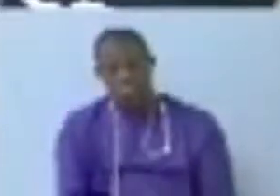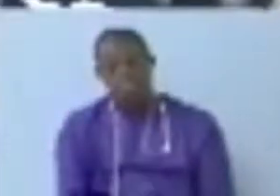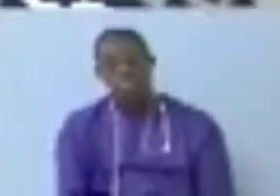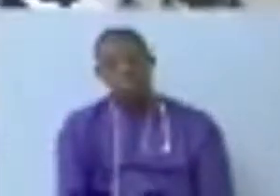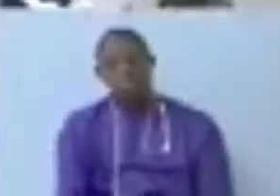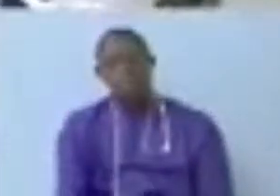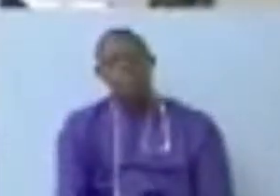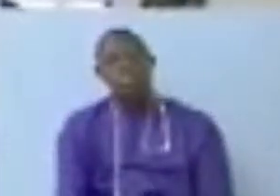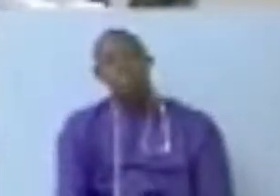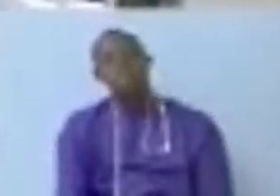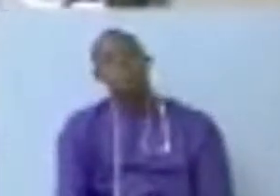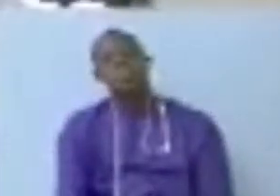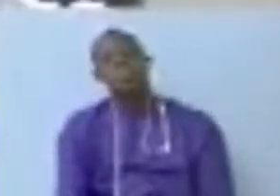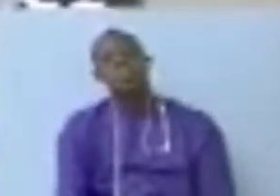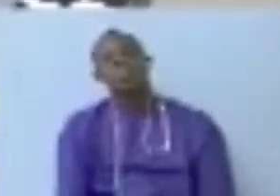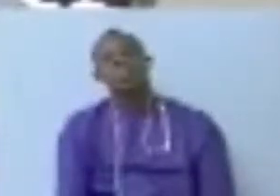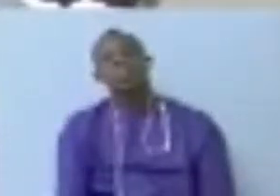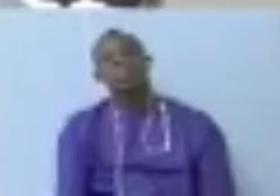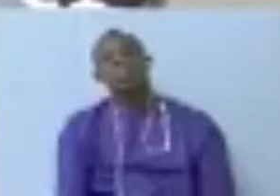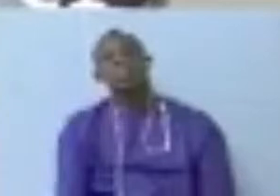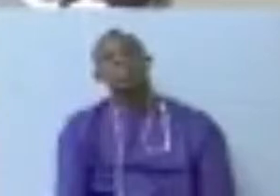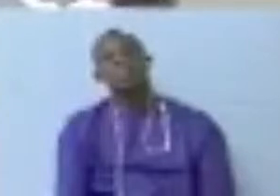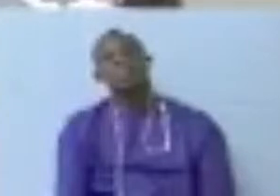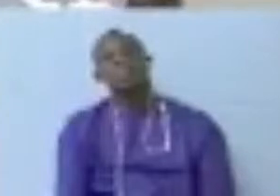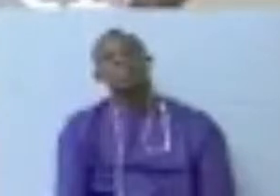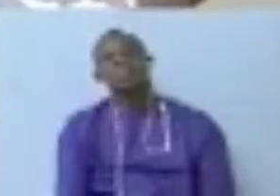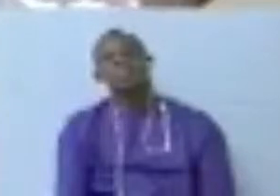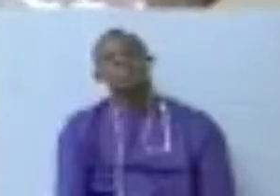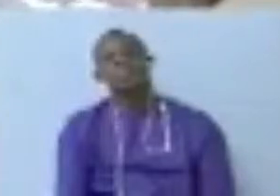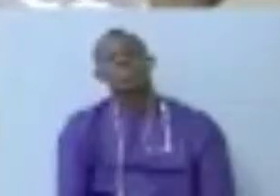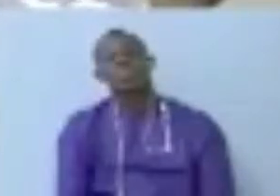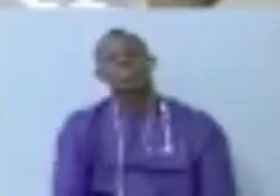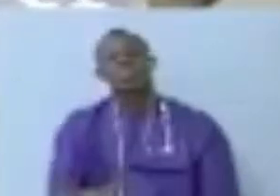In fact, this article